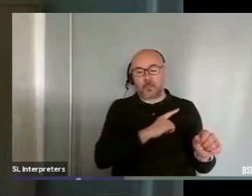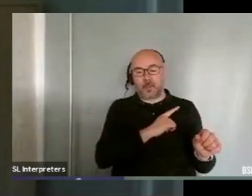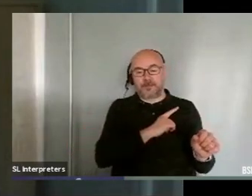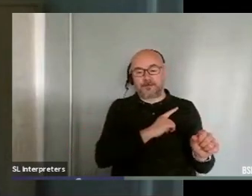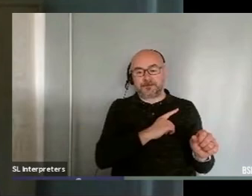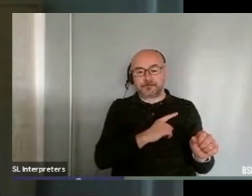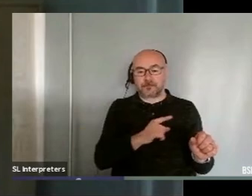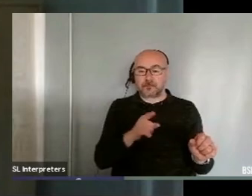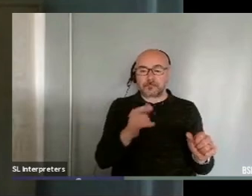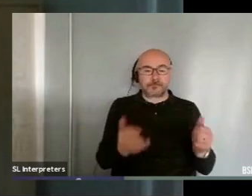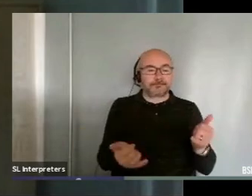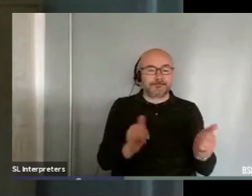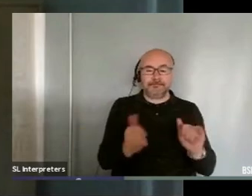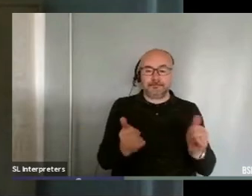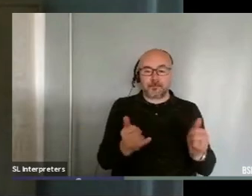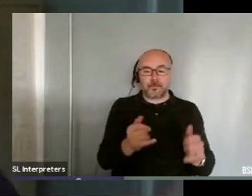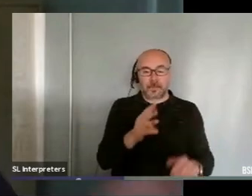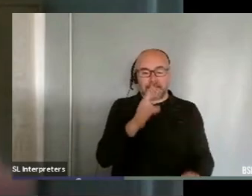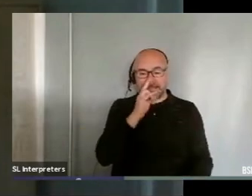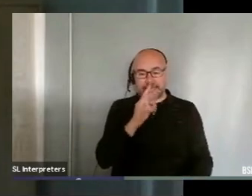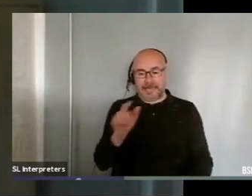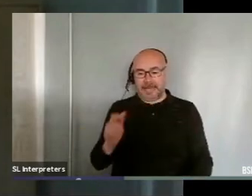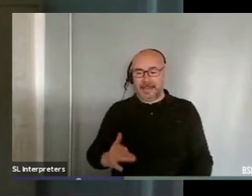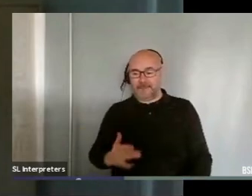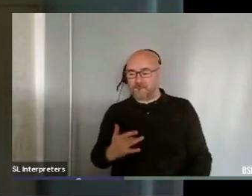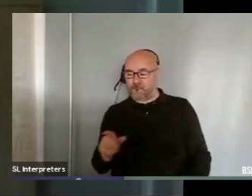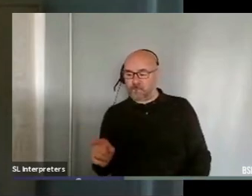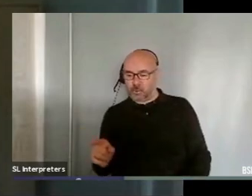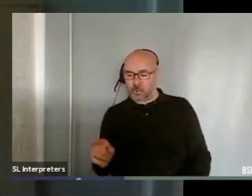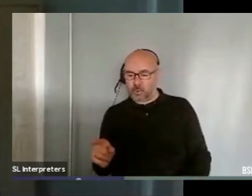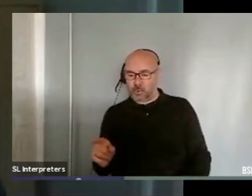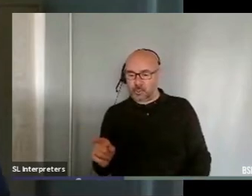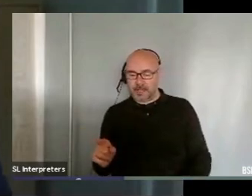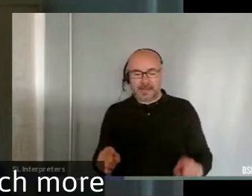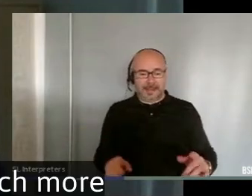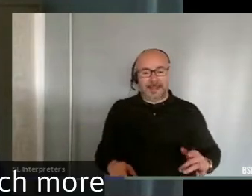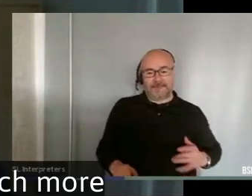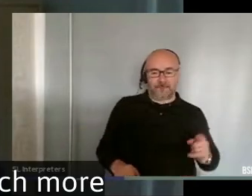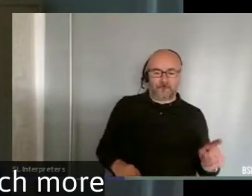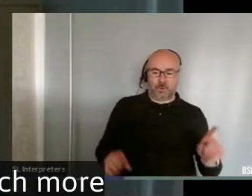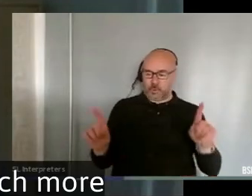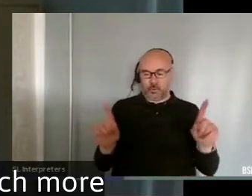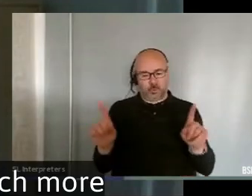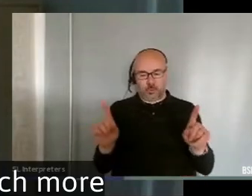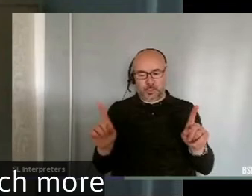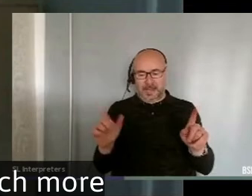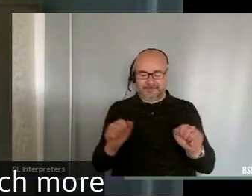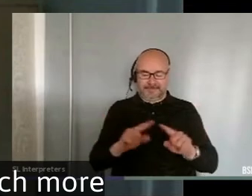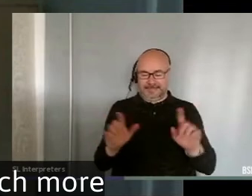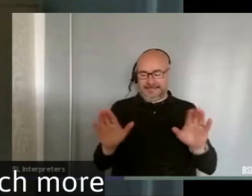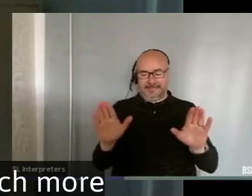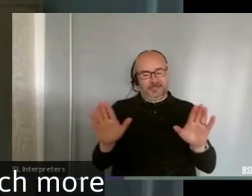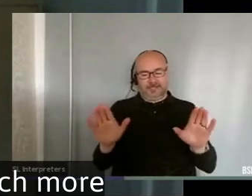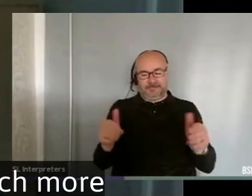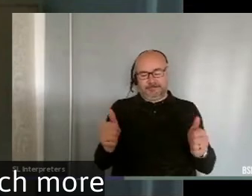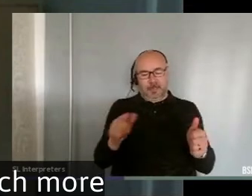see sort of like, potential sort of differences of opinion, differences of view, absolutely fine. But I think our collective voice is much more